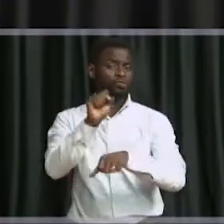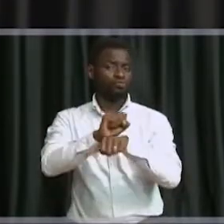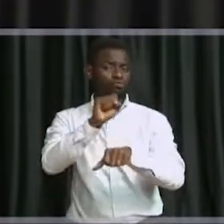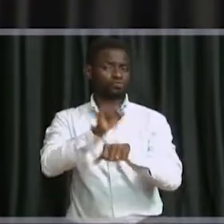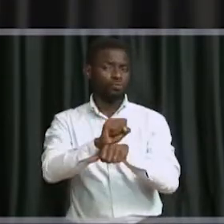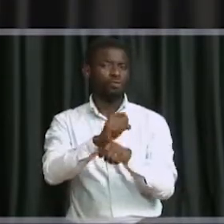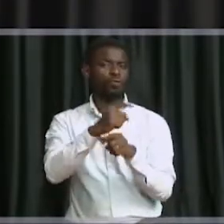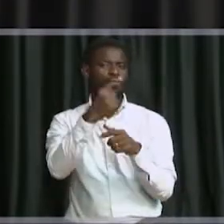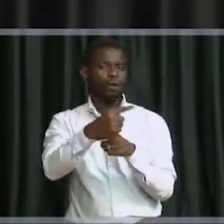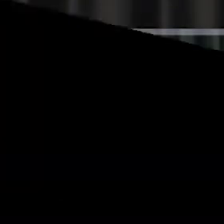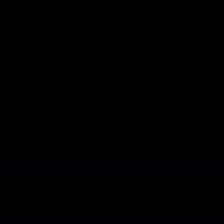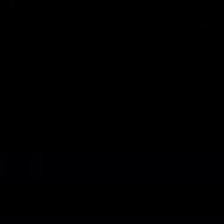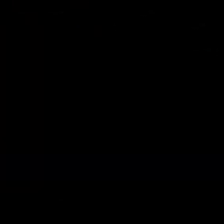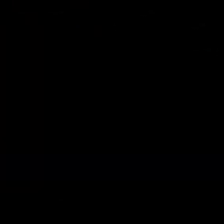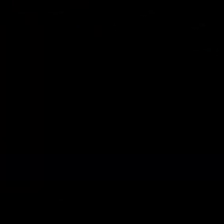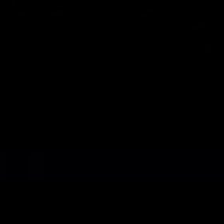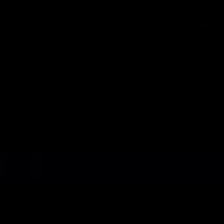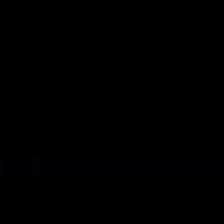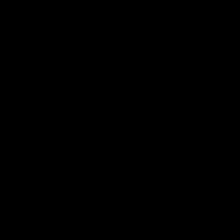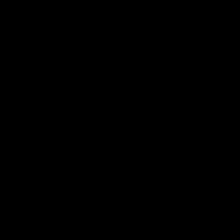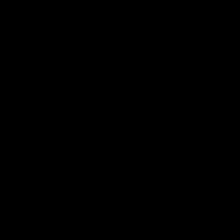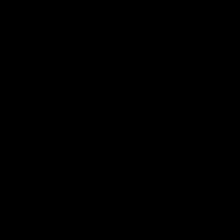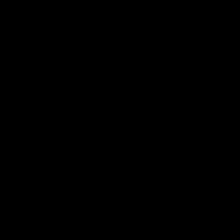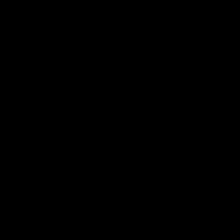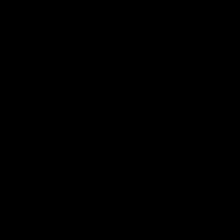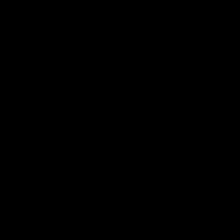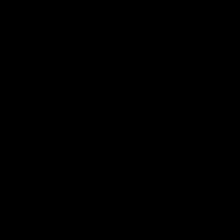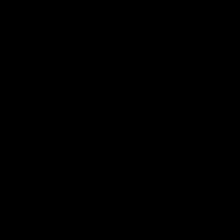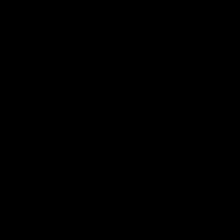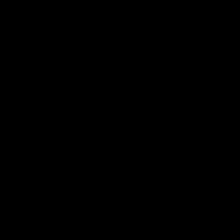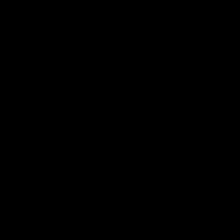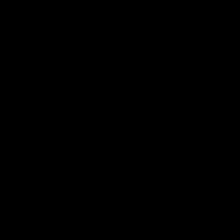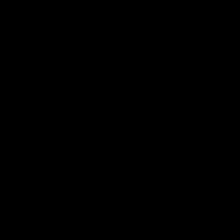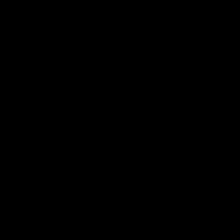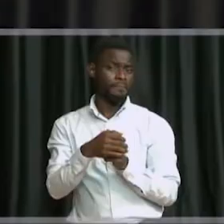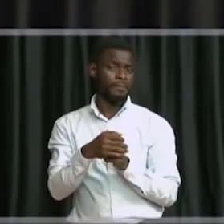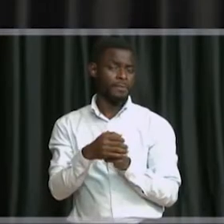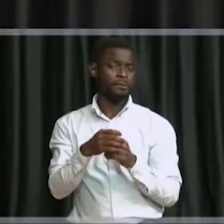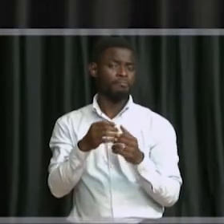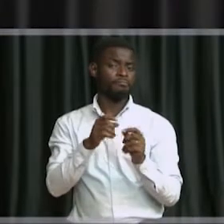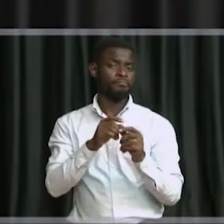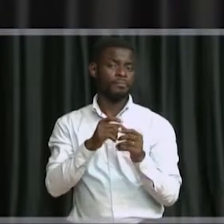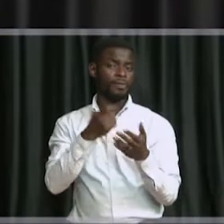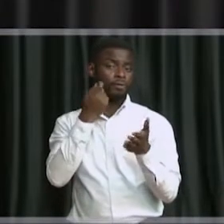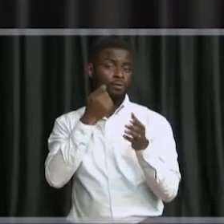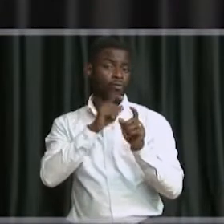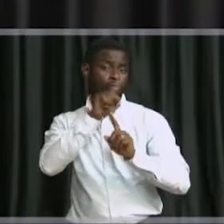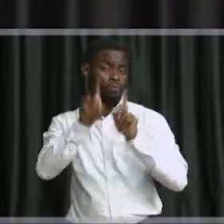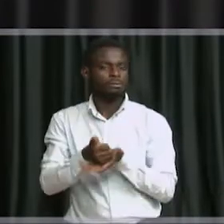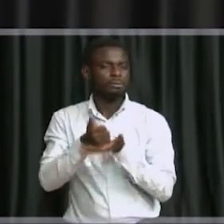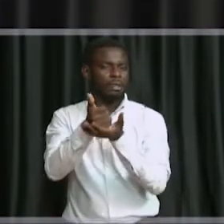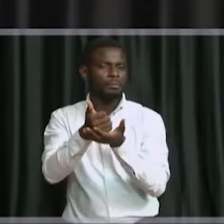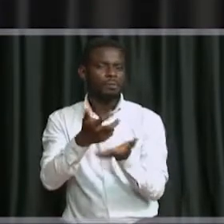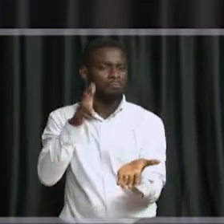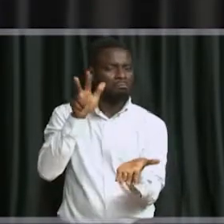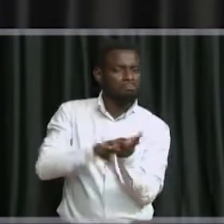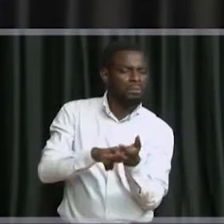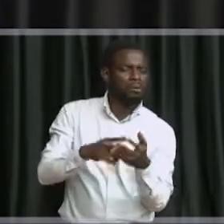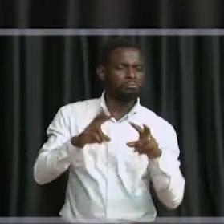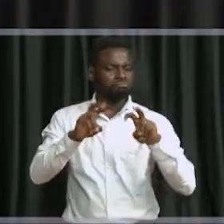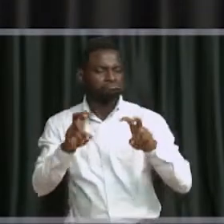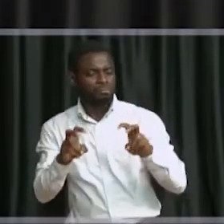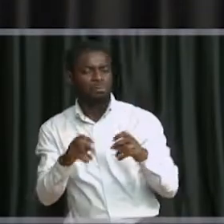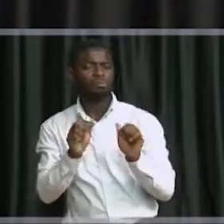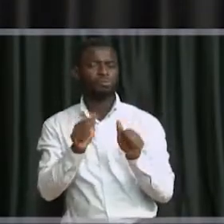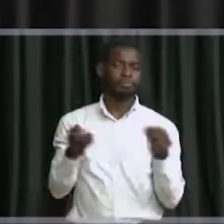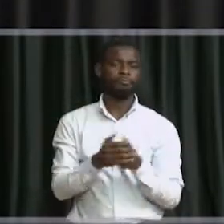bako bako kweshinyi dikani edi ene ye madumachedia seo churin simbisa no nasa uinyamwe biya raha udiyane